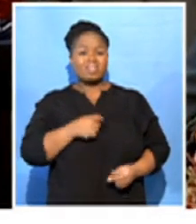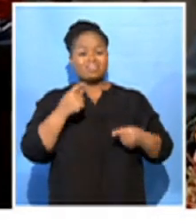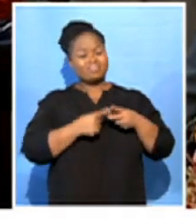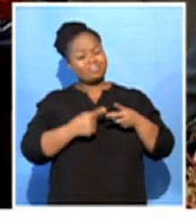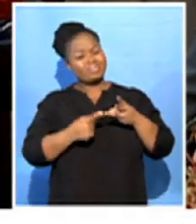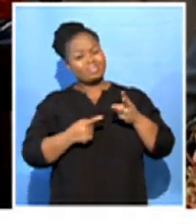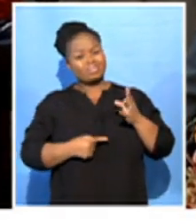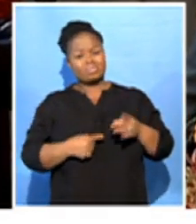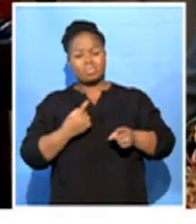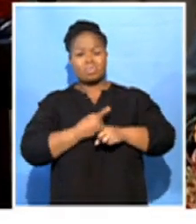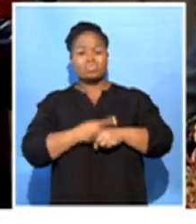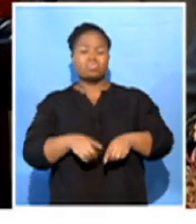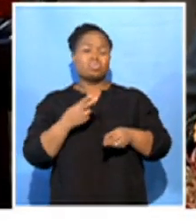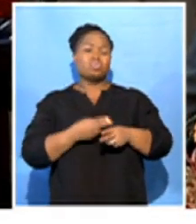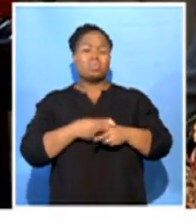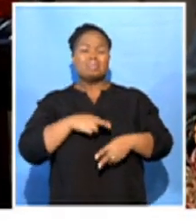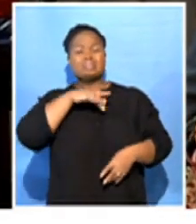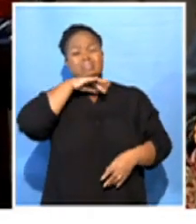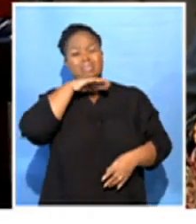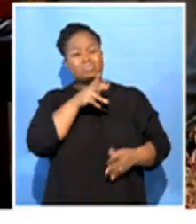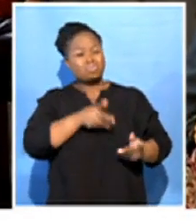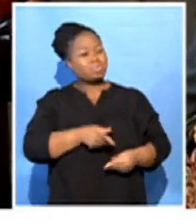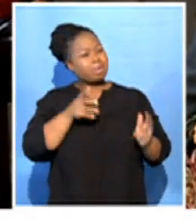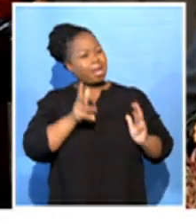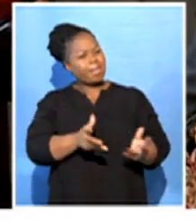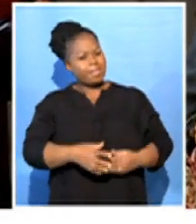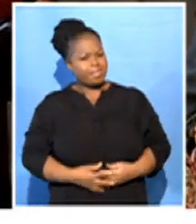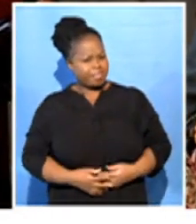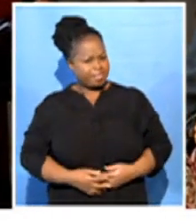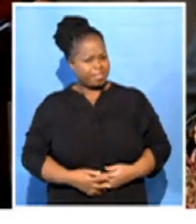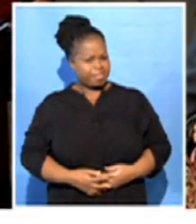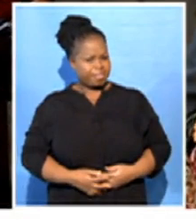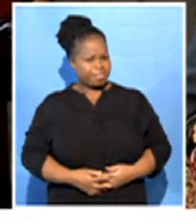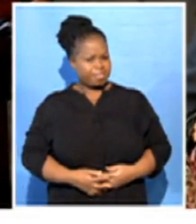Kuyintoni siyaphipha apha ezitoilet, ziitoilet ezinjani ezi?